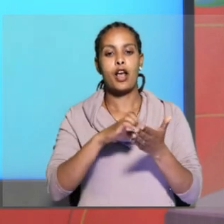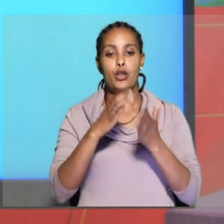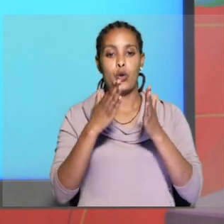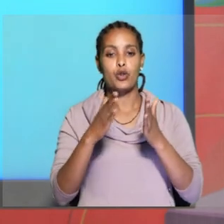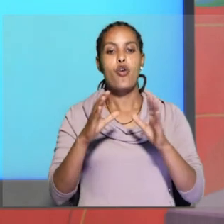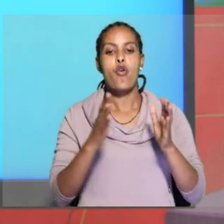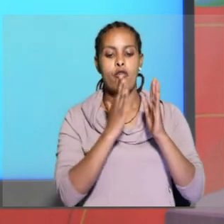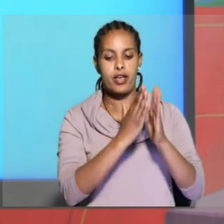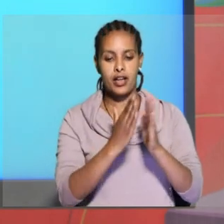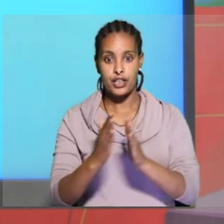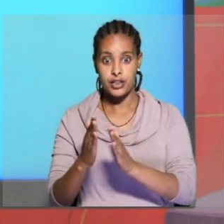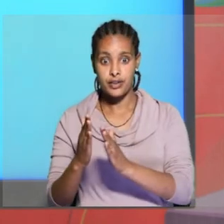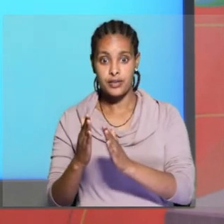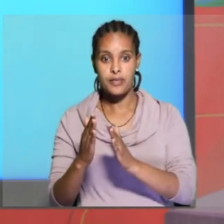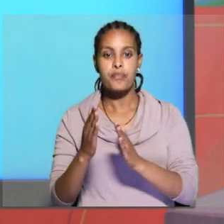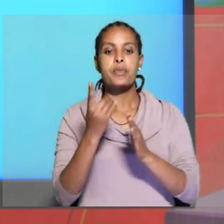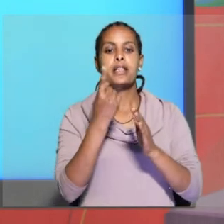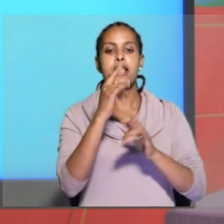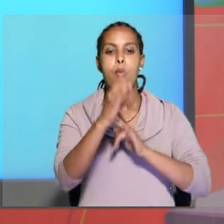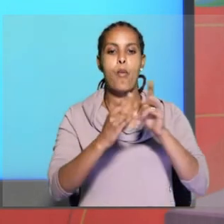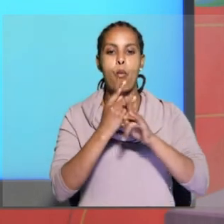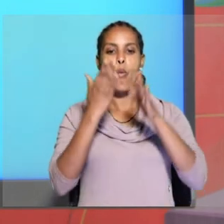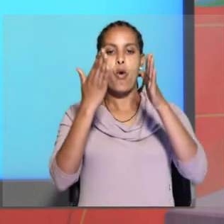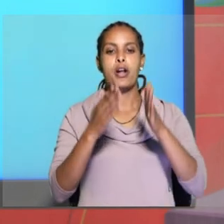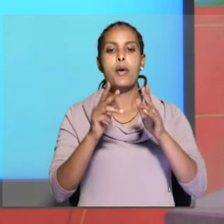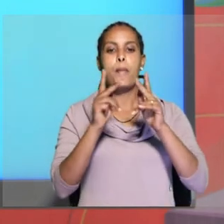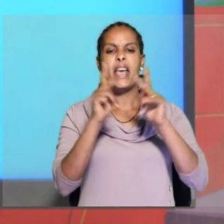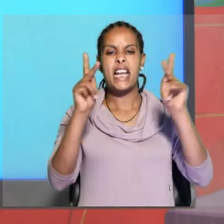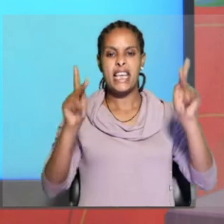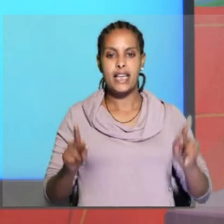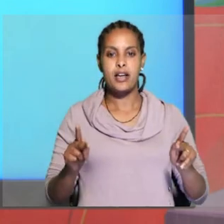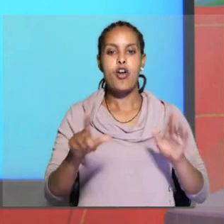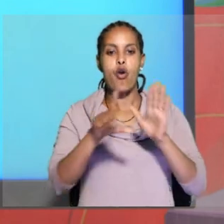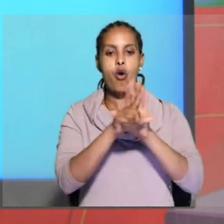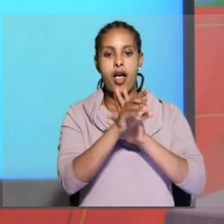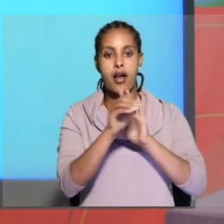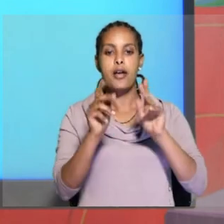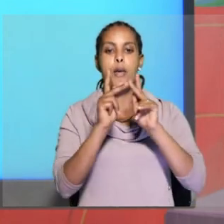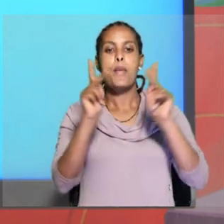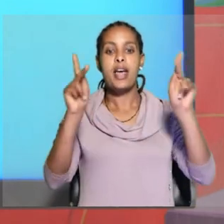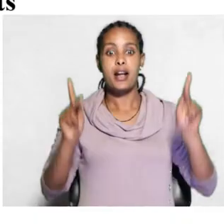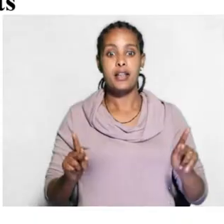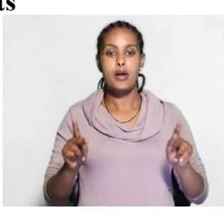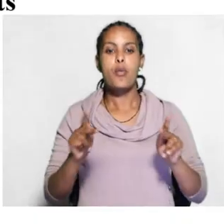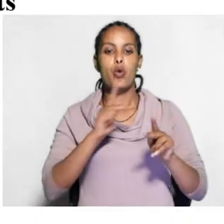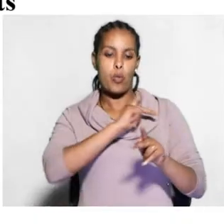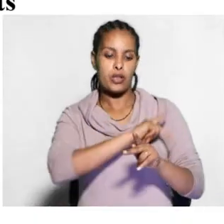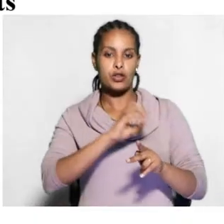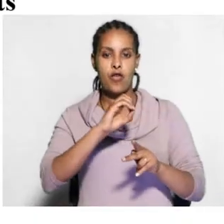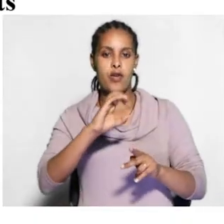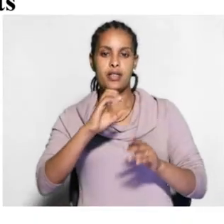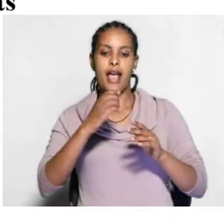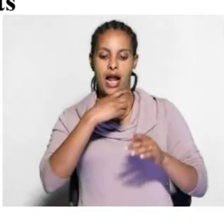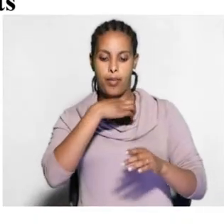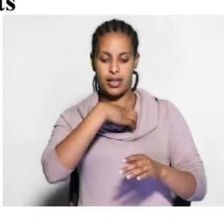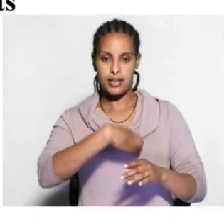electronic configurations, the modern periodic law, and periodic properties of the